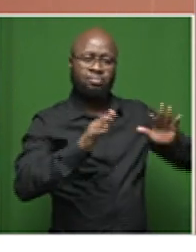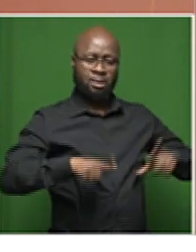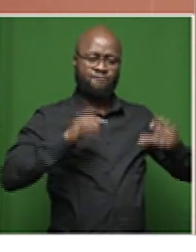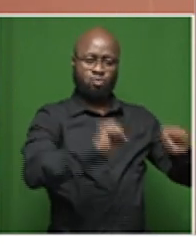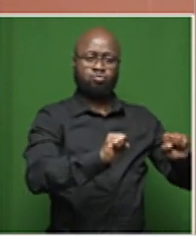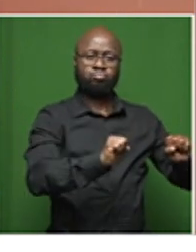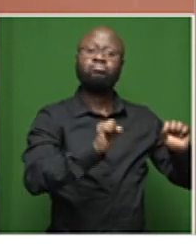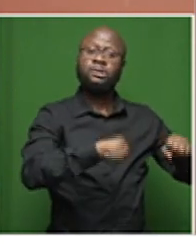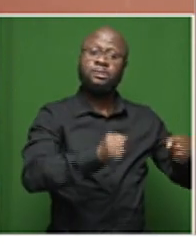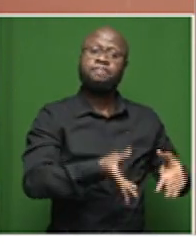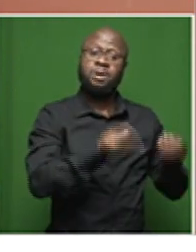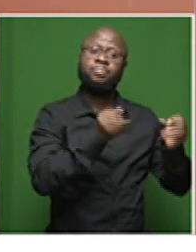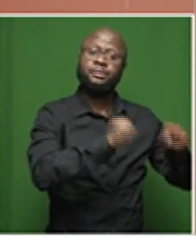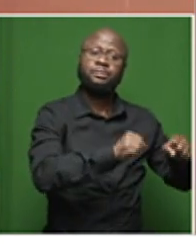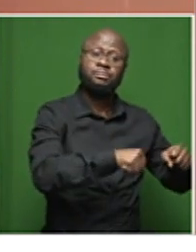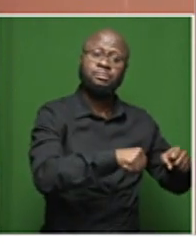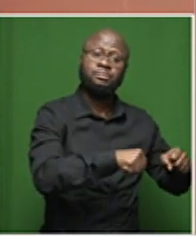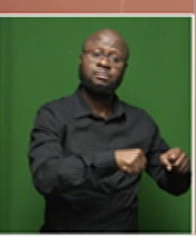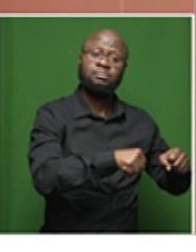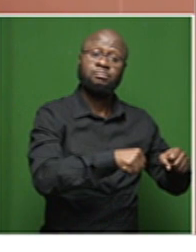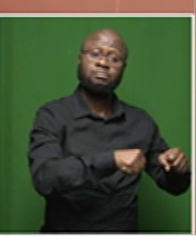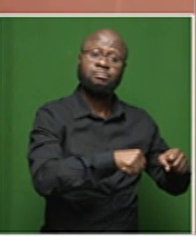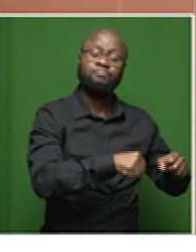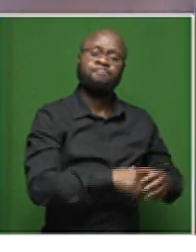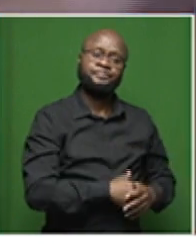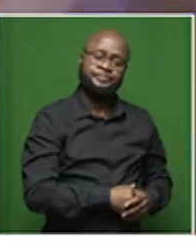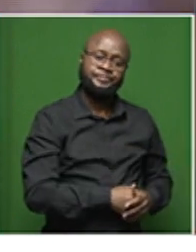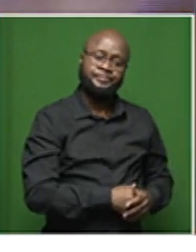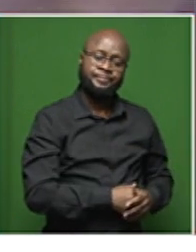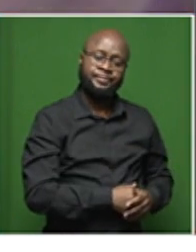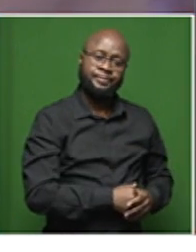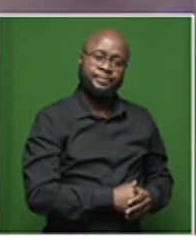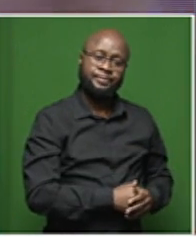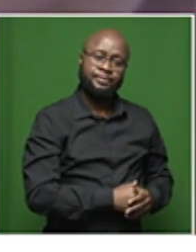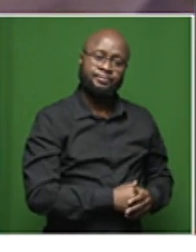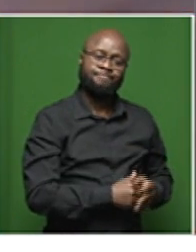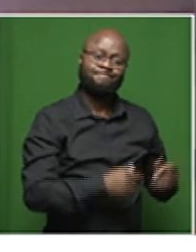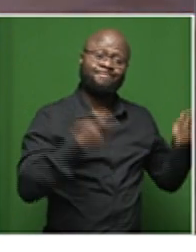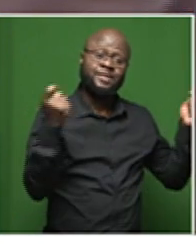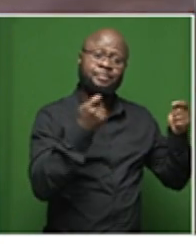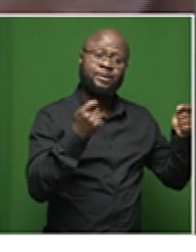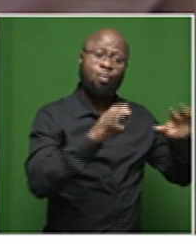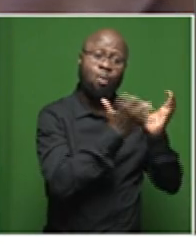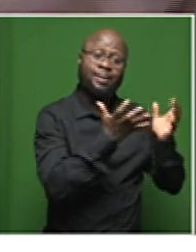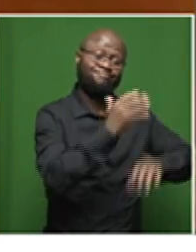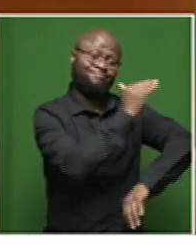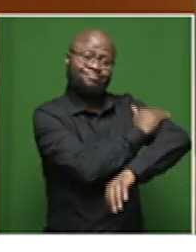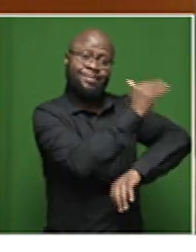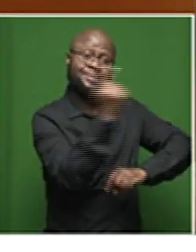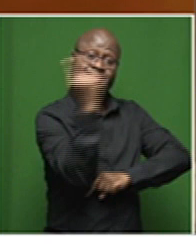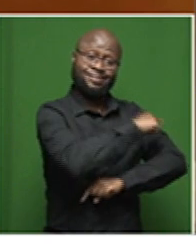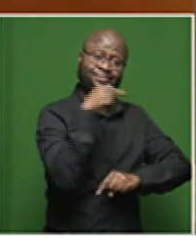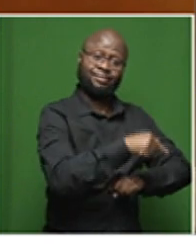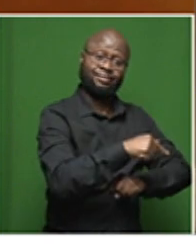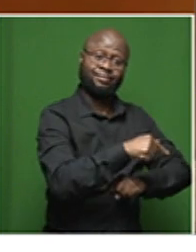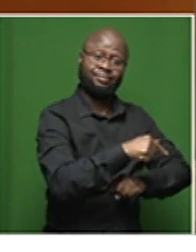get that hypertension during pregnancy. As we commemorate World Hypertension Day, how important